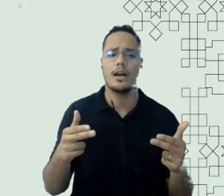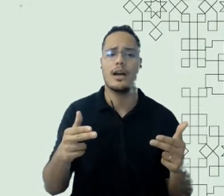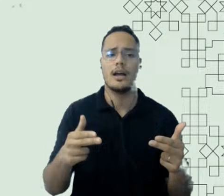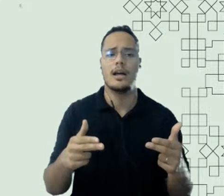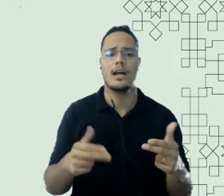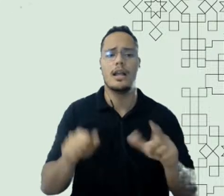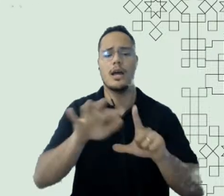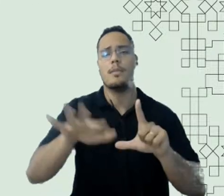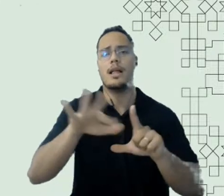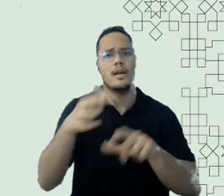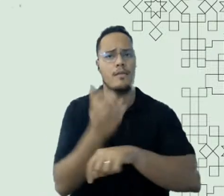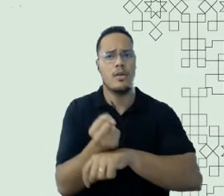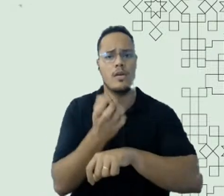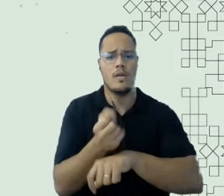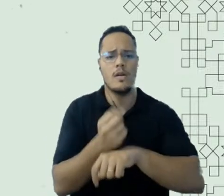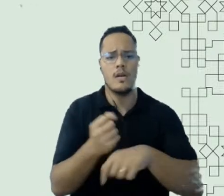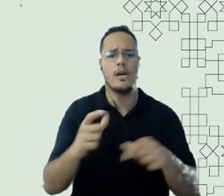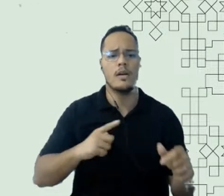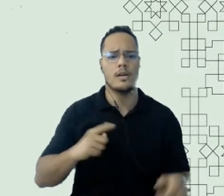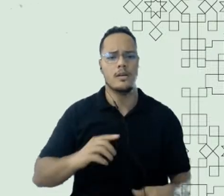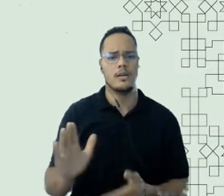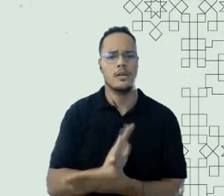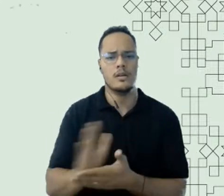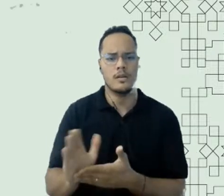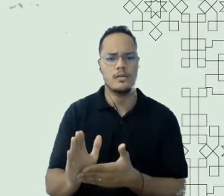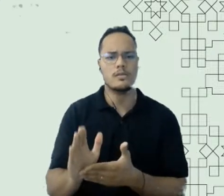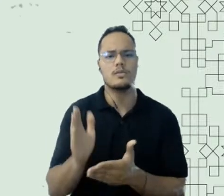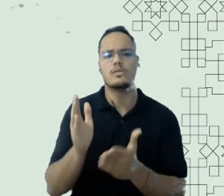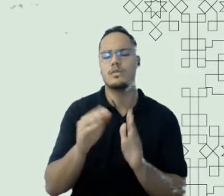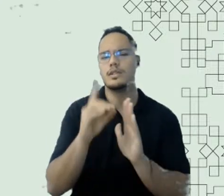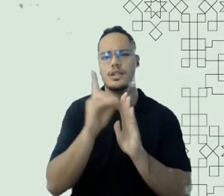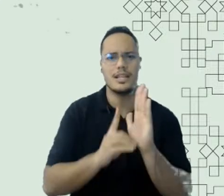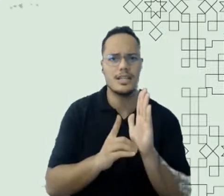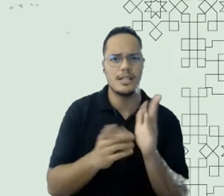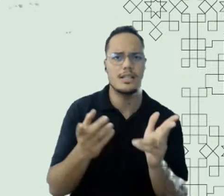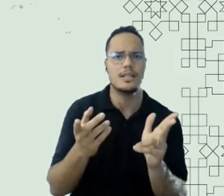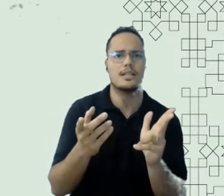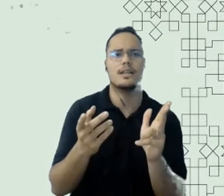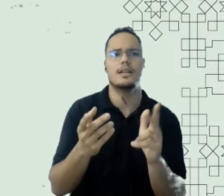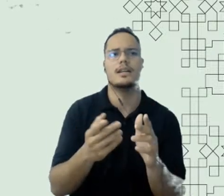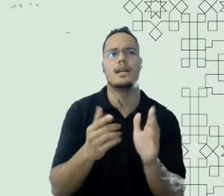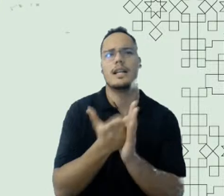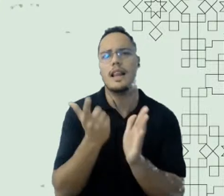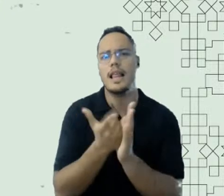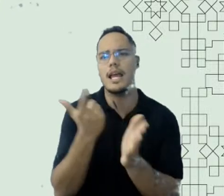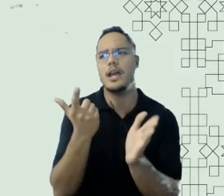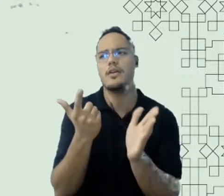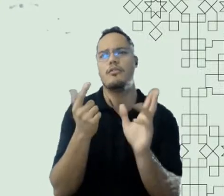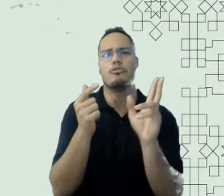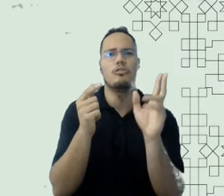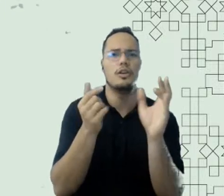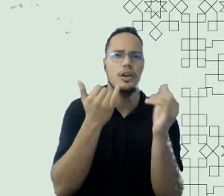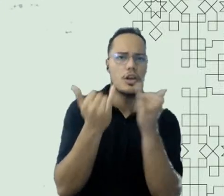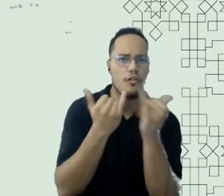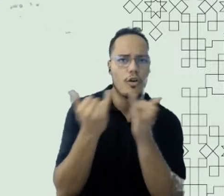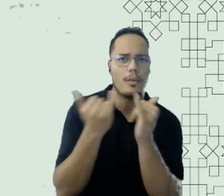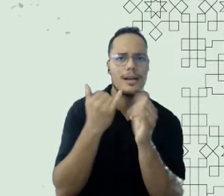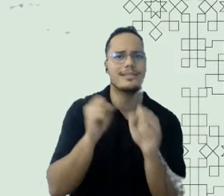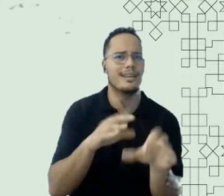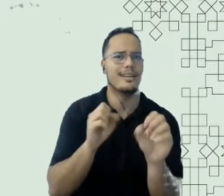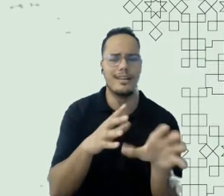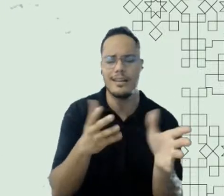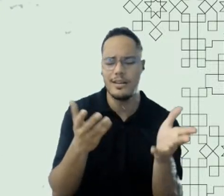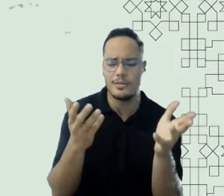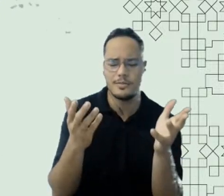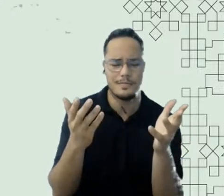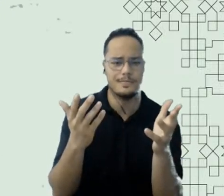So actually it covers YouTube. I'm sorry, I might have put some services that are not known in Brazil, but